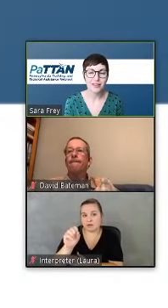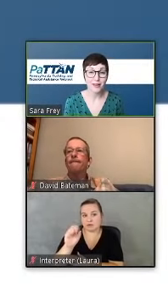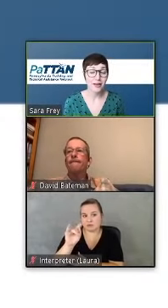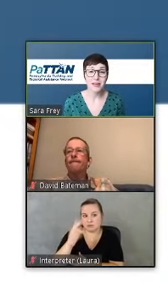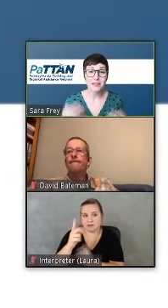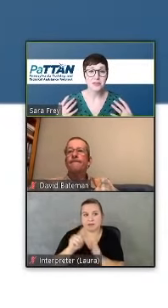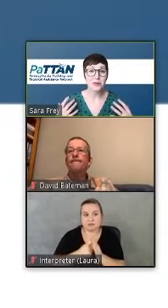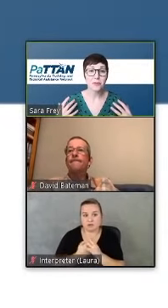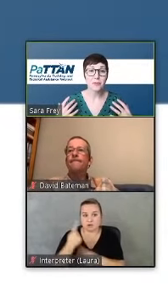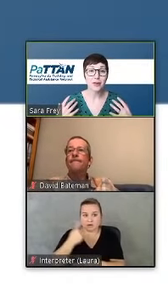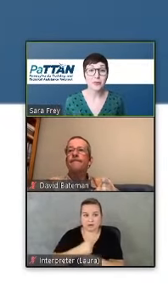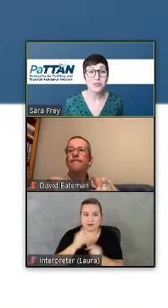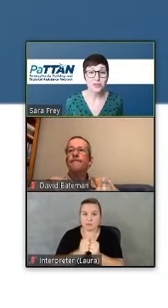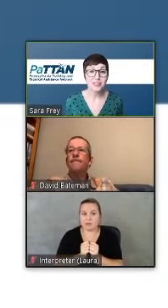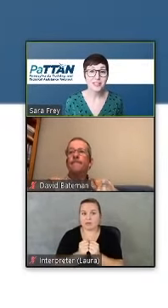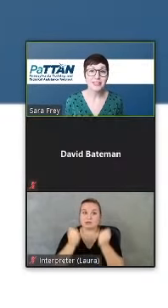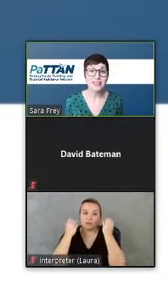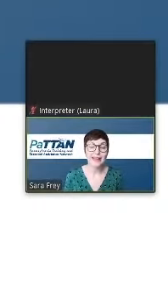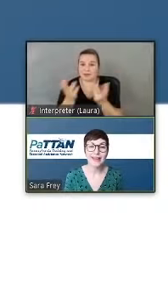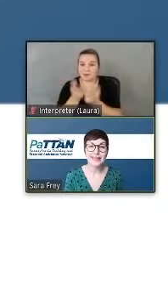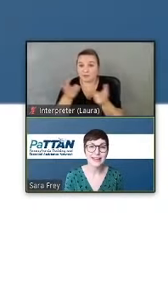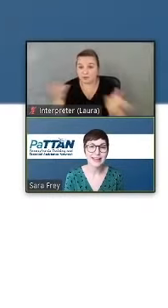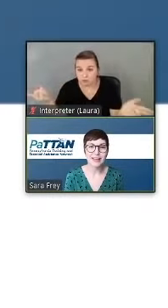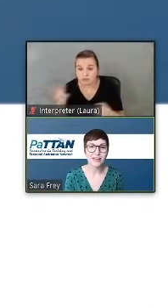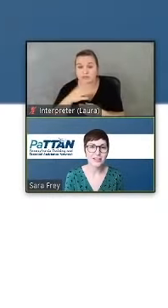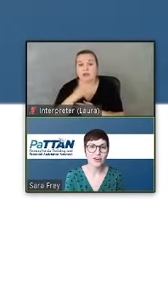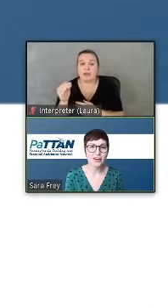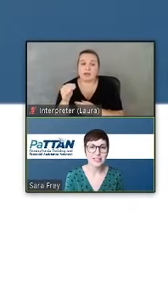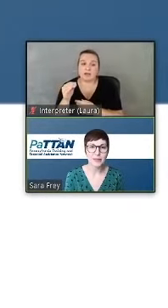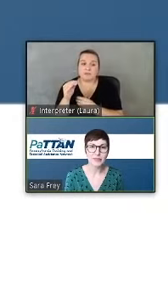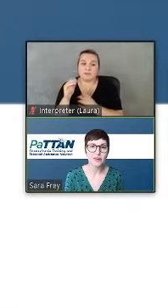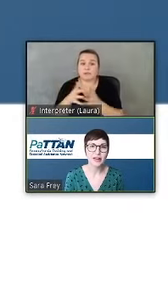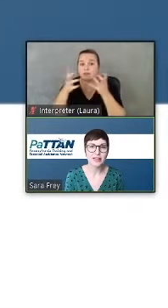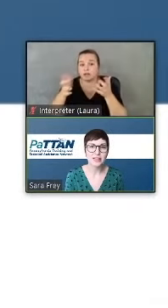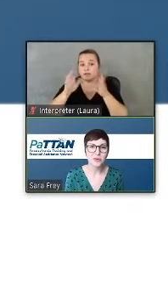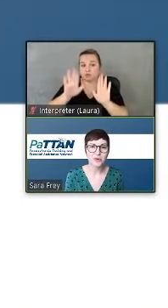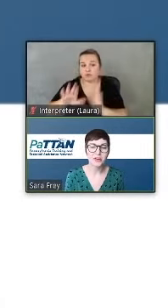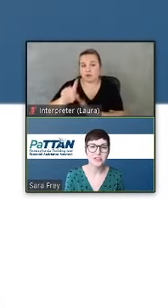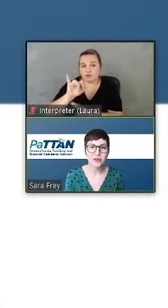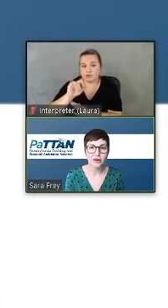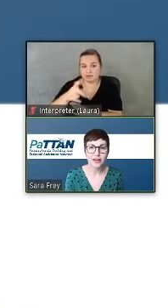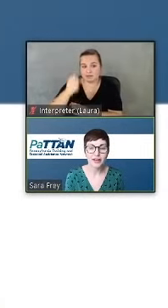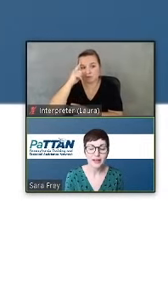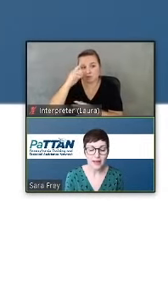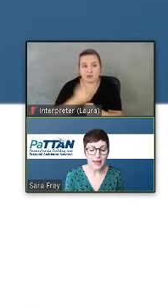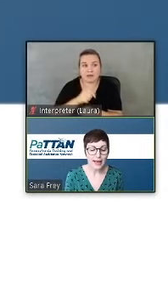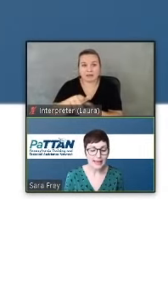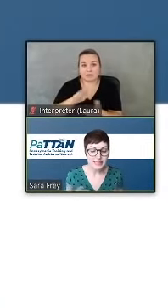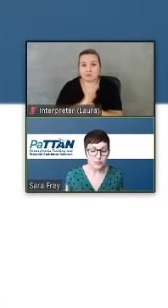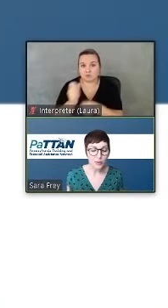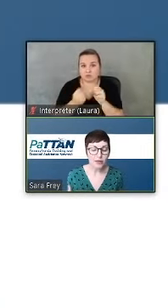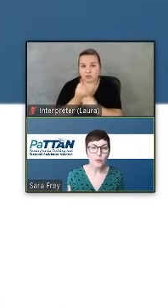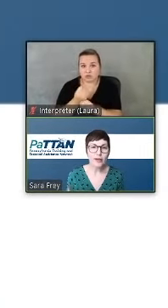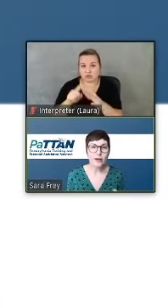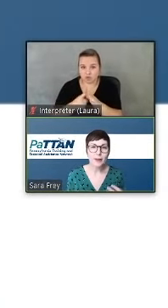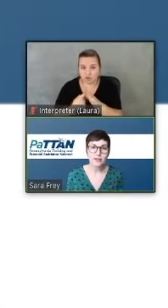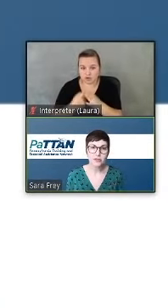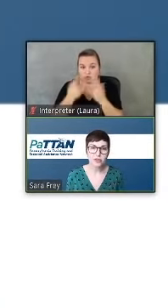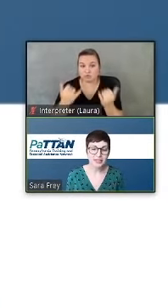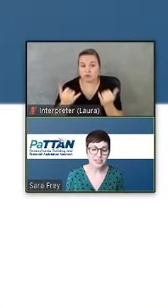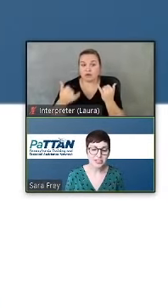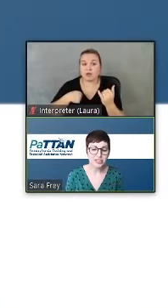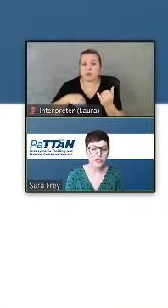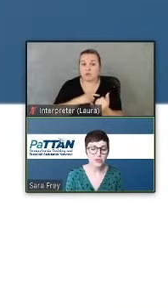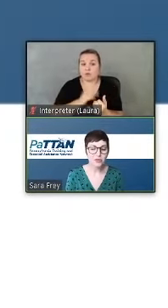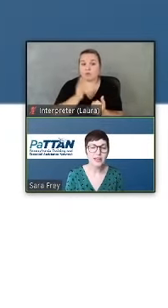off with so many resources and lots of great tips for getting the school year started. At this point, we are about